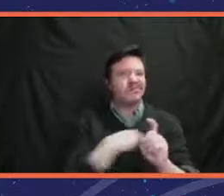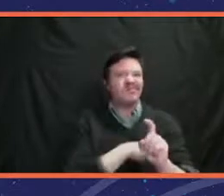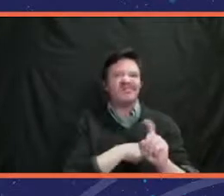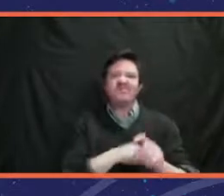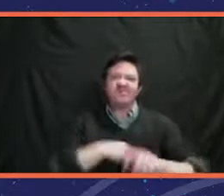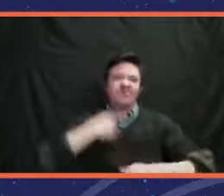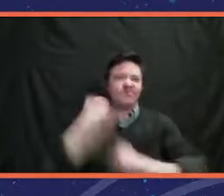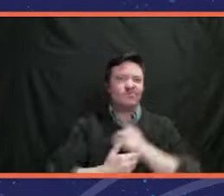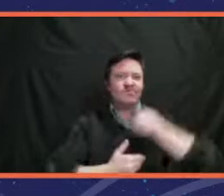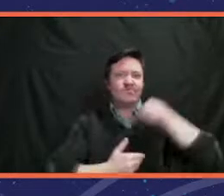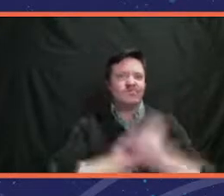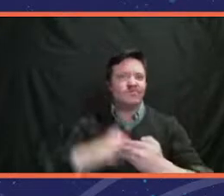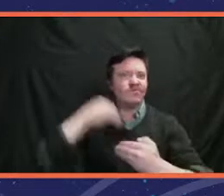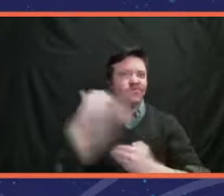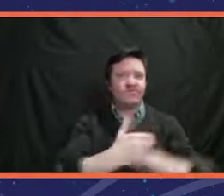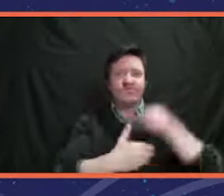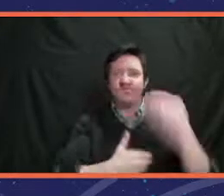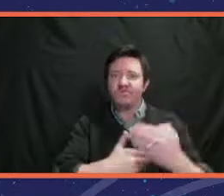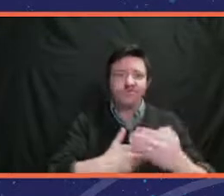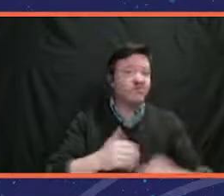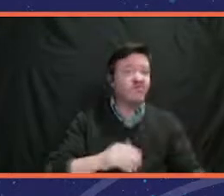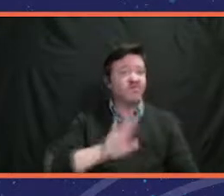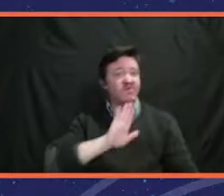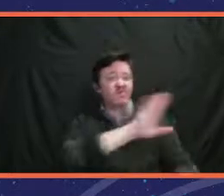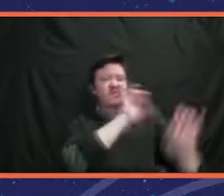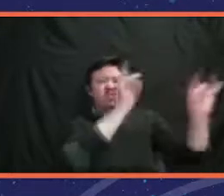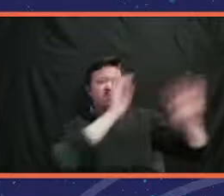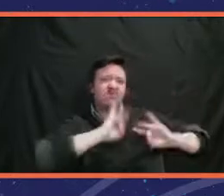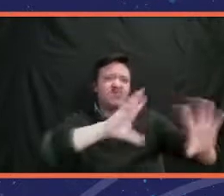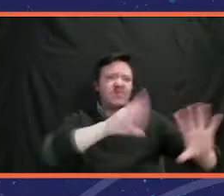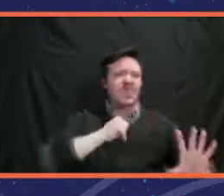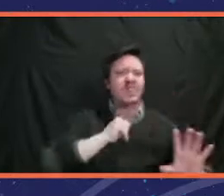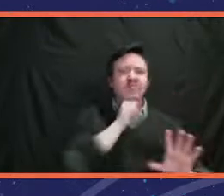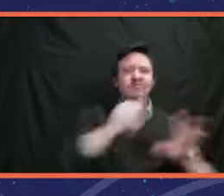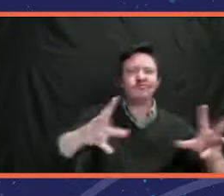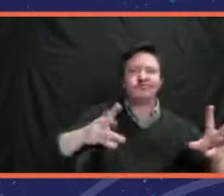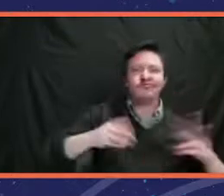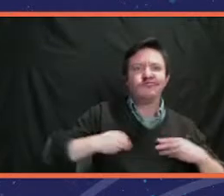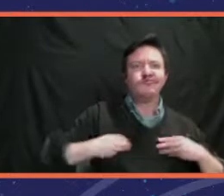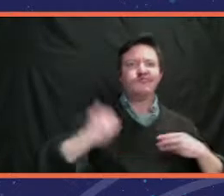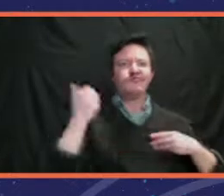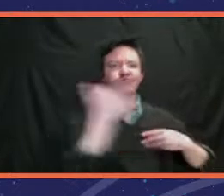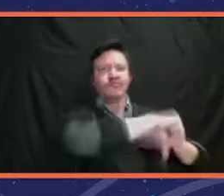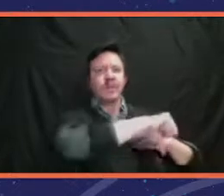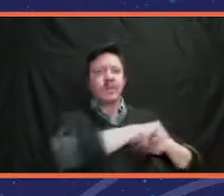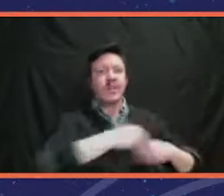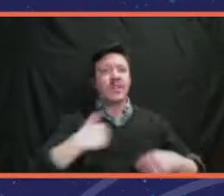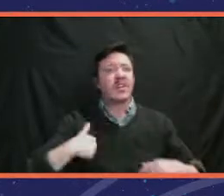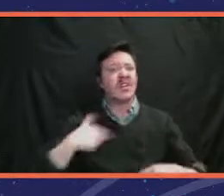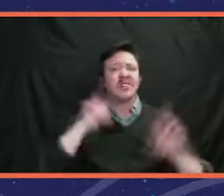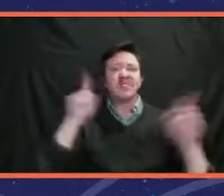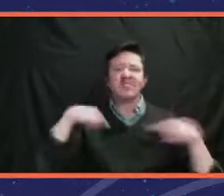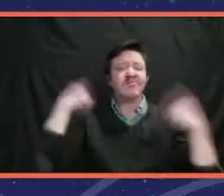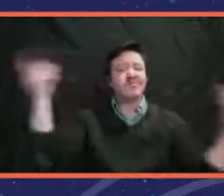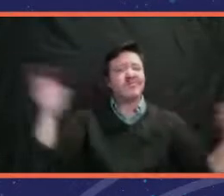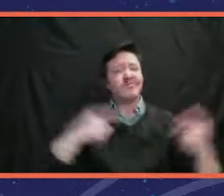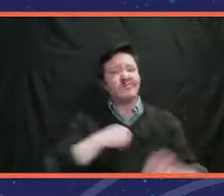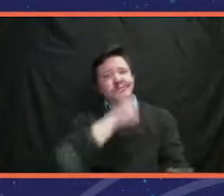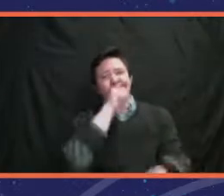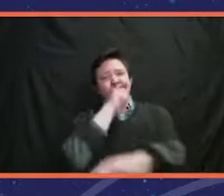no mercy for the hatred. So let the record read that we've been far too patient for our turn at